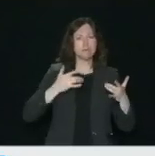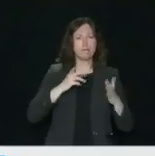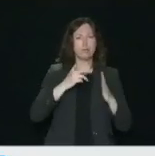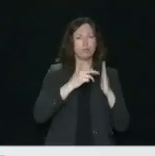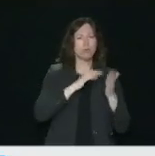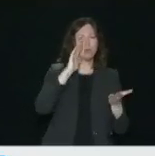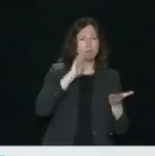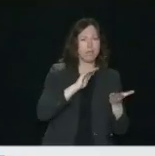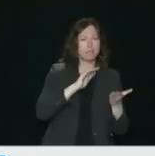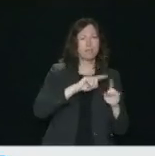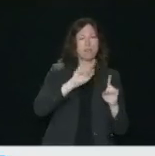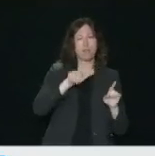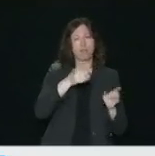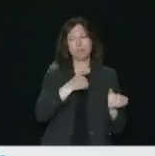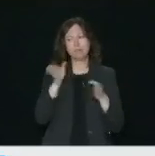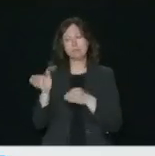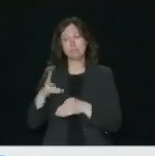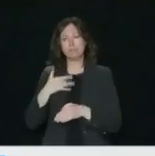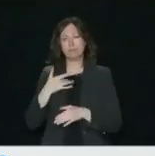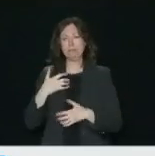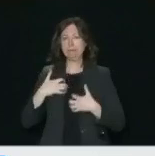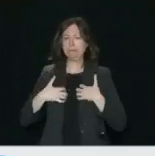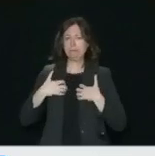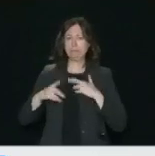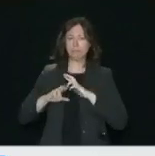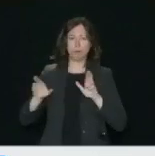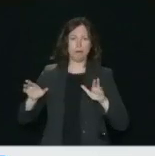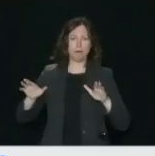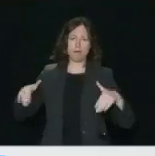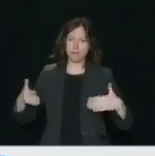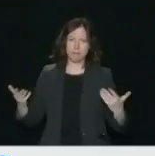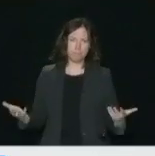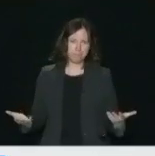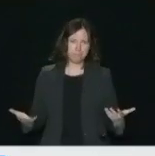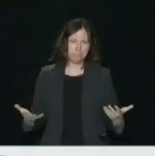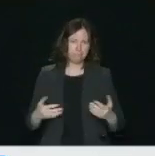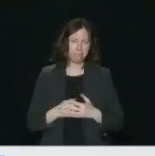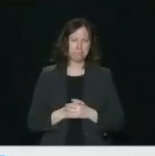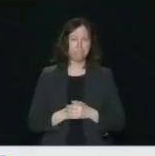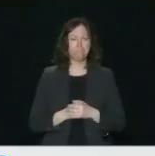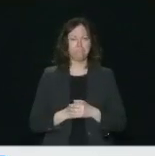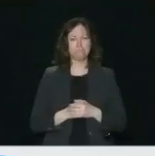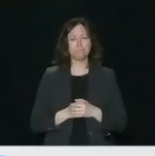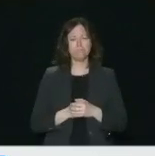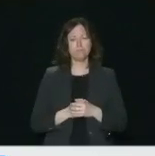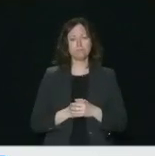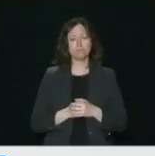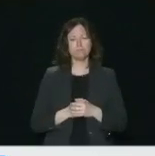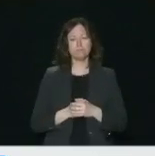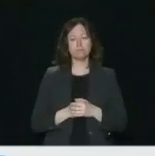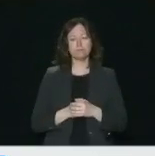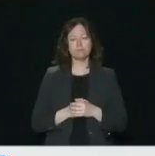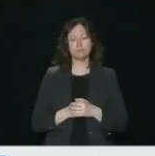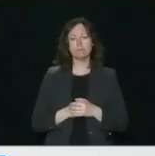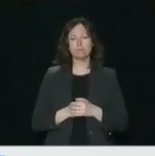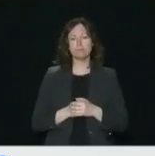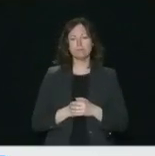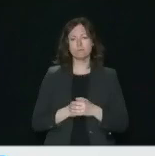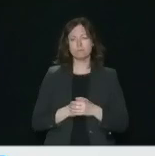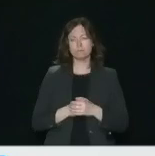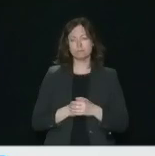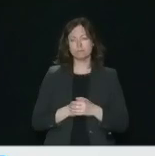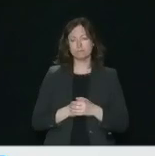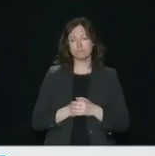levels exist, given that SARS-CoV-2 virus is still circulating widely. Severe illness trends are still declining nationally in